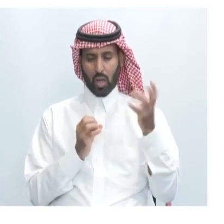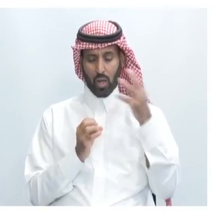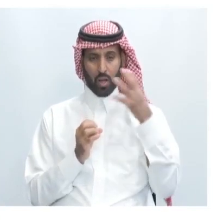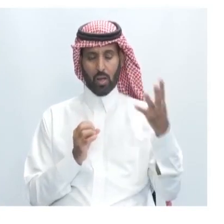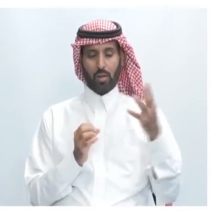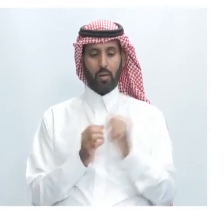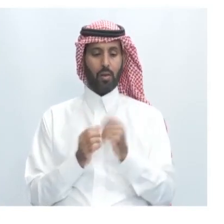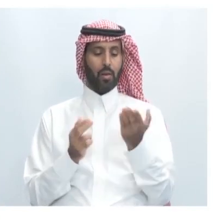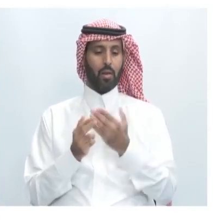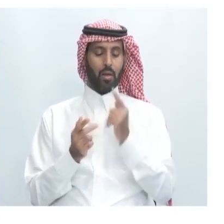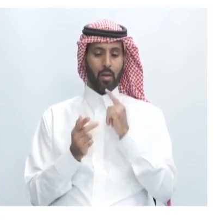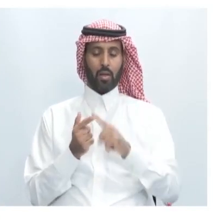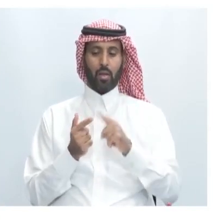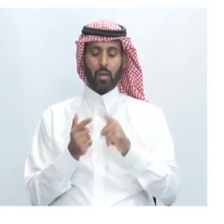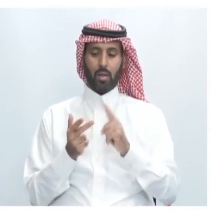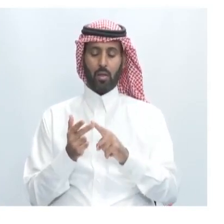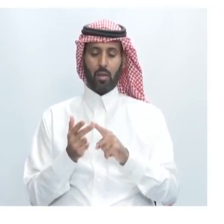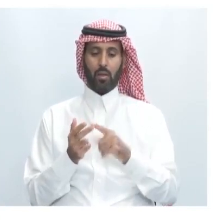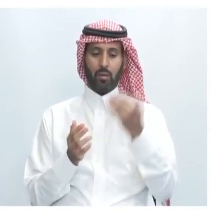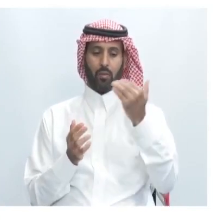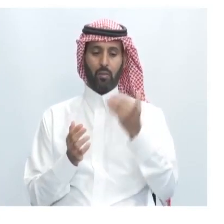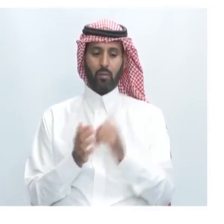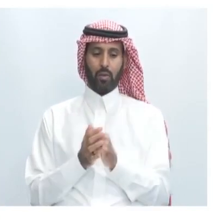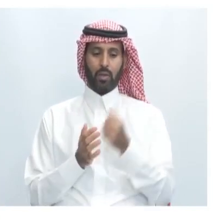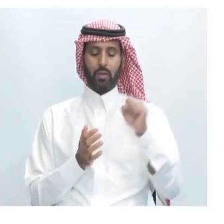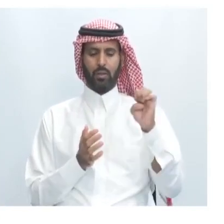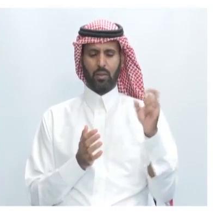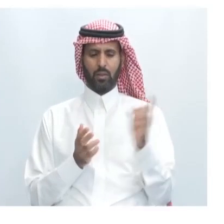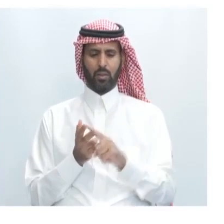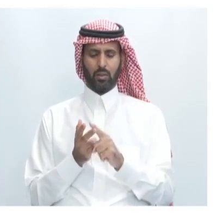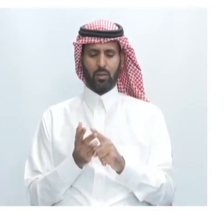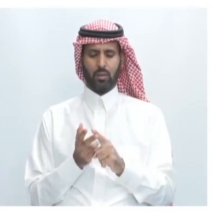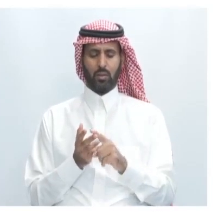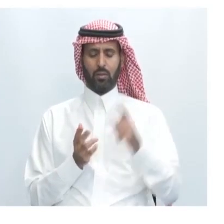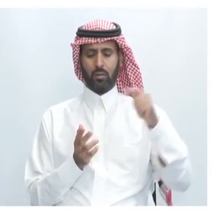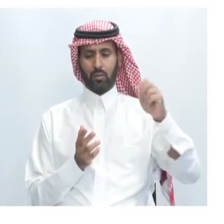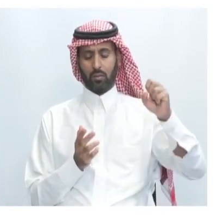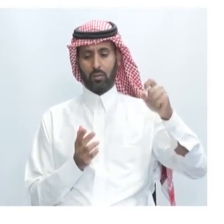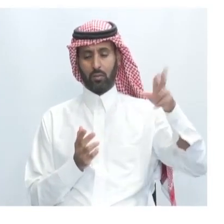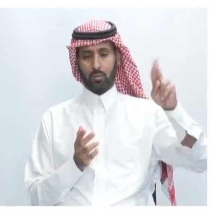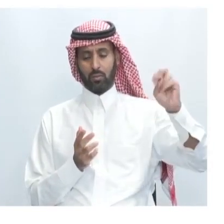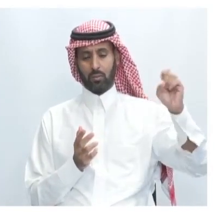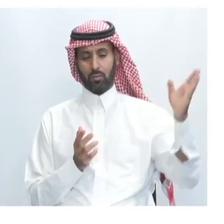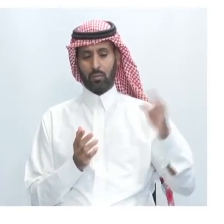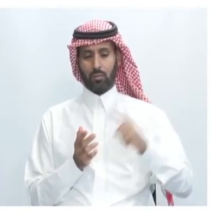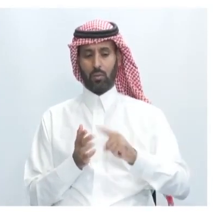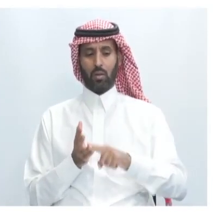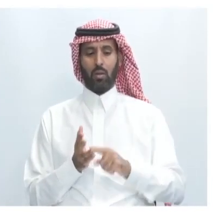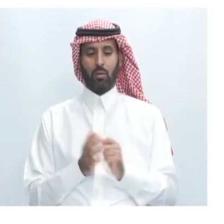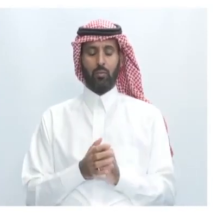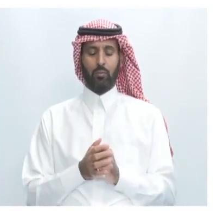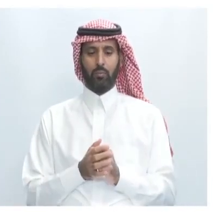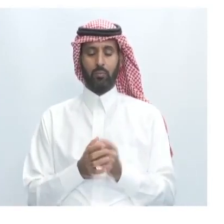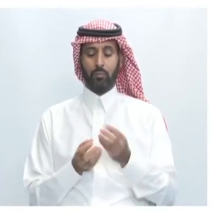words: tendency, associate, and tranquility. Tendency is an inclination or leaning toward something.